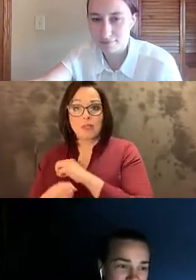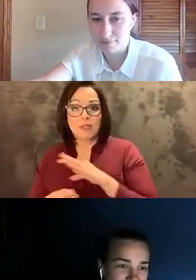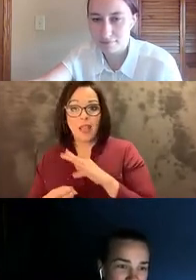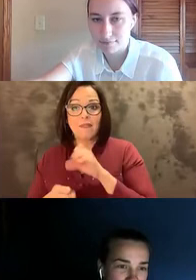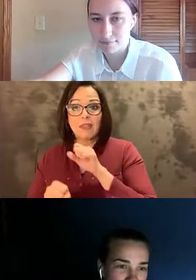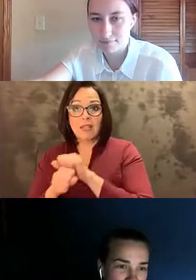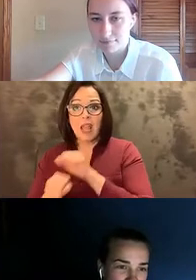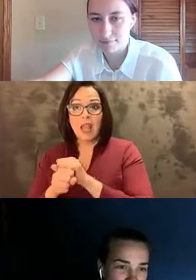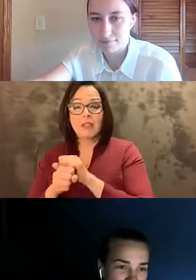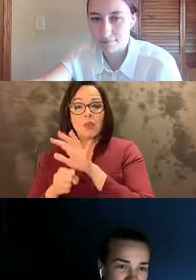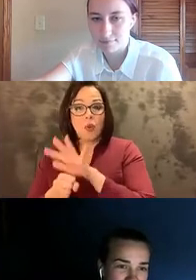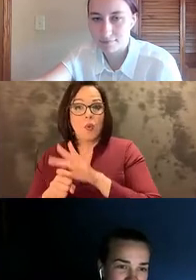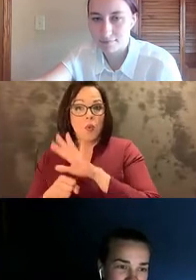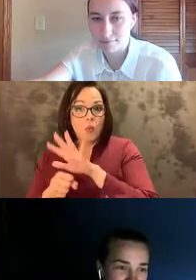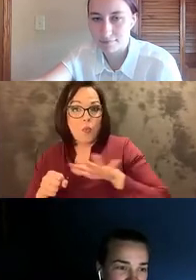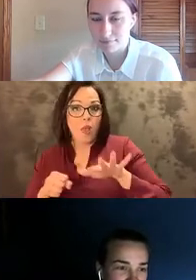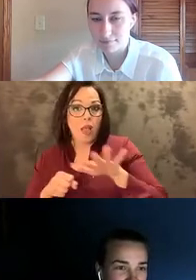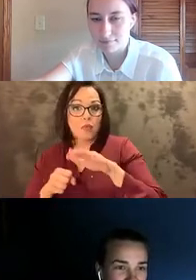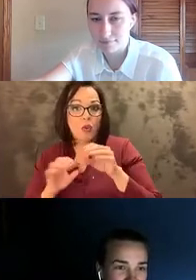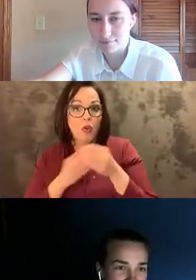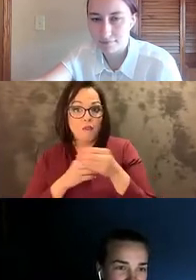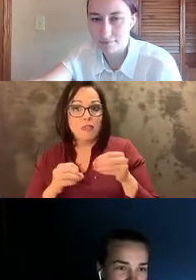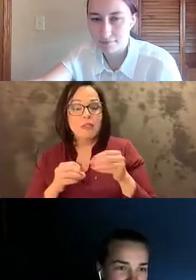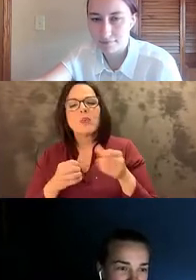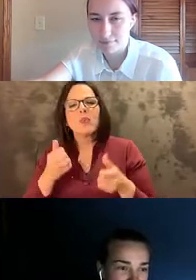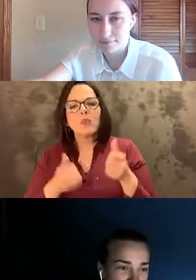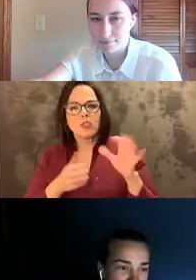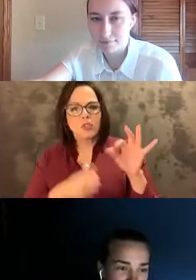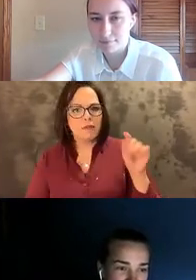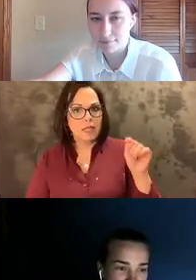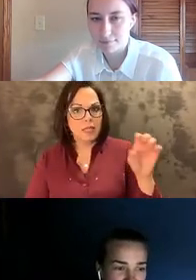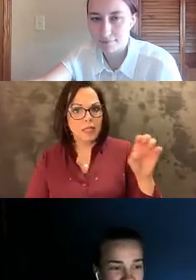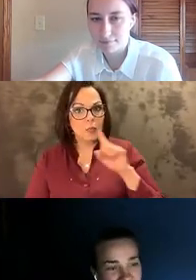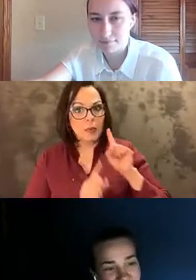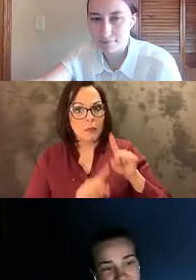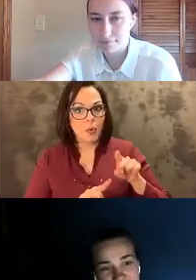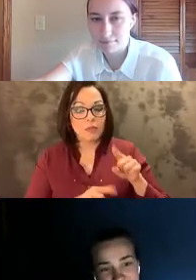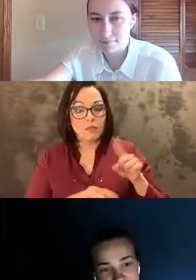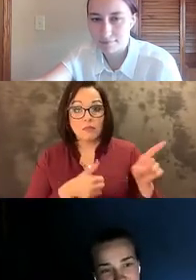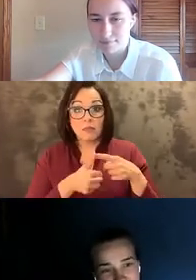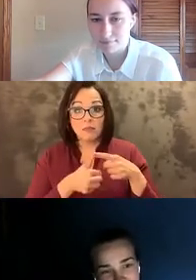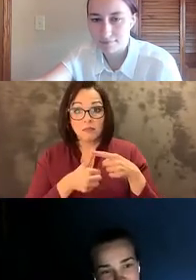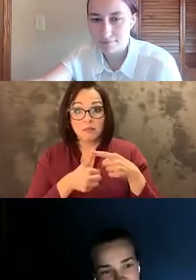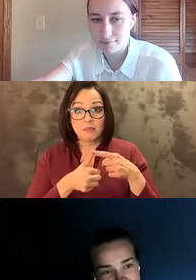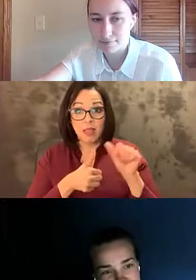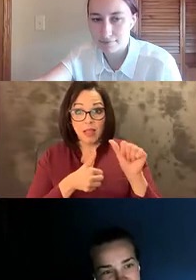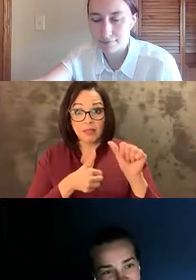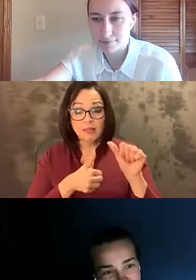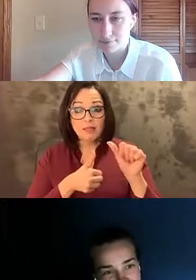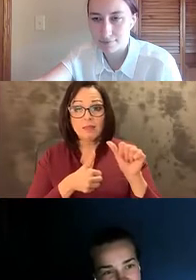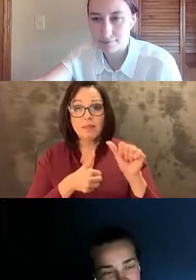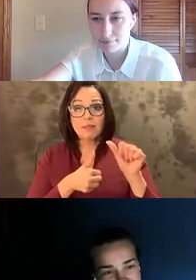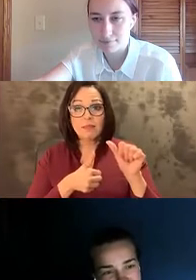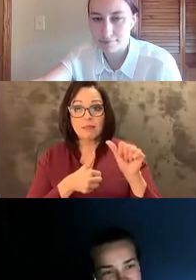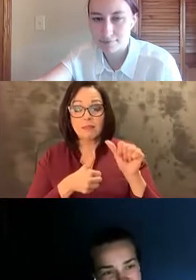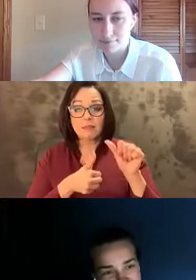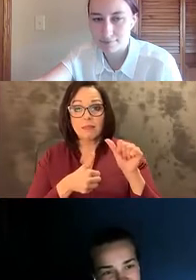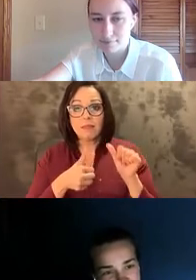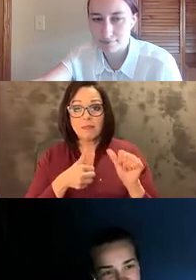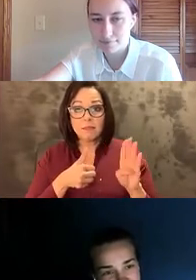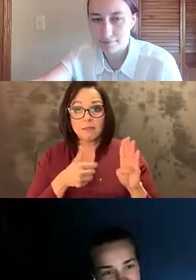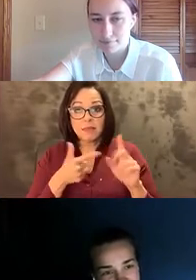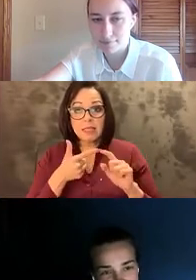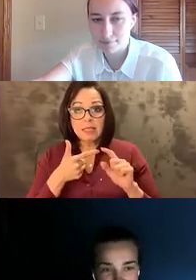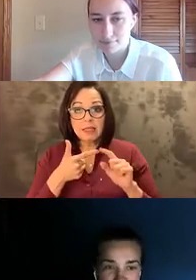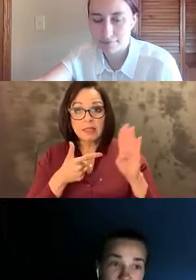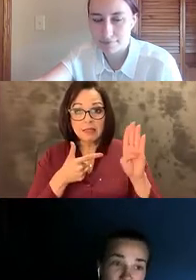What FTEs would you report? Would you report 0.25 in support staff, 0.6